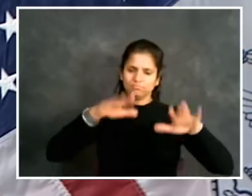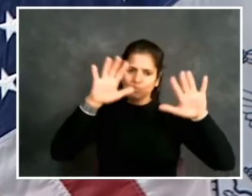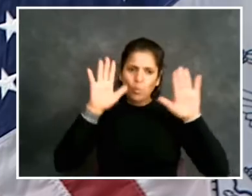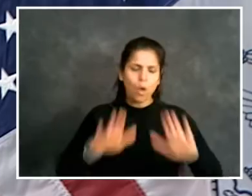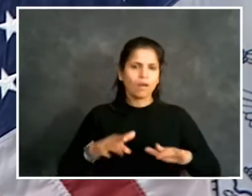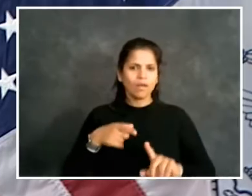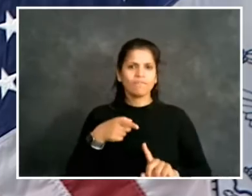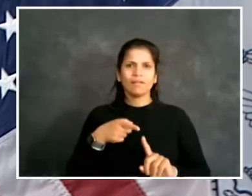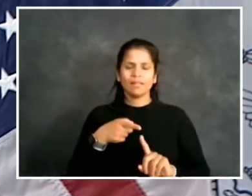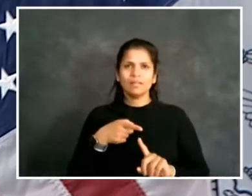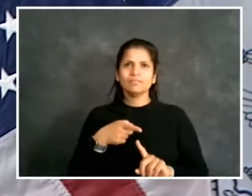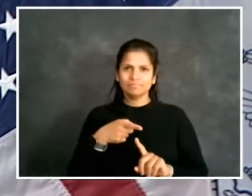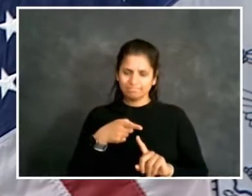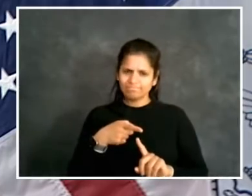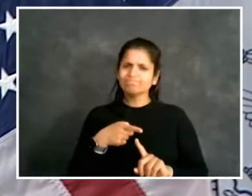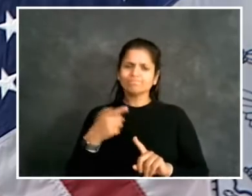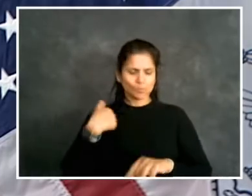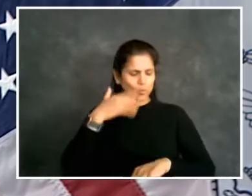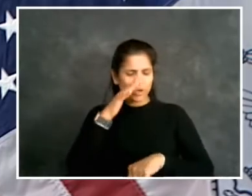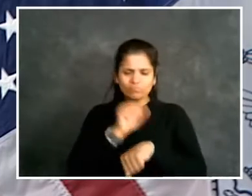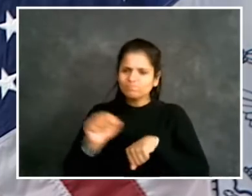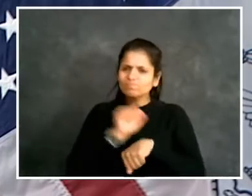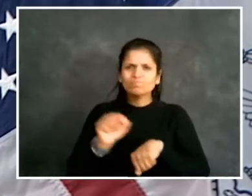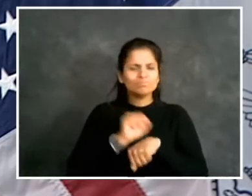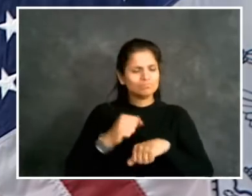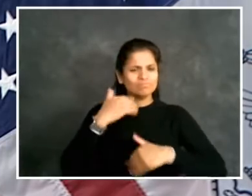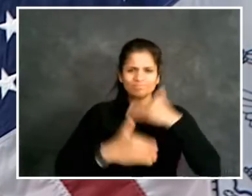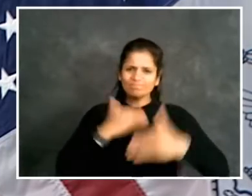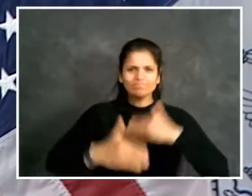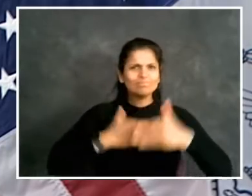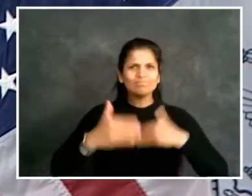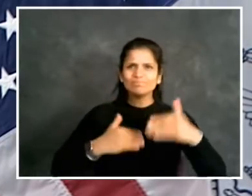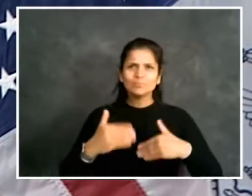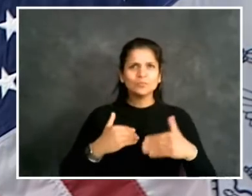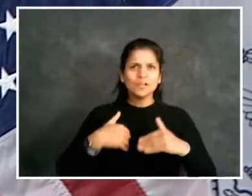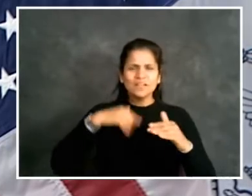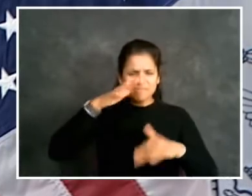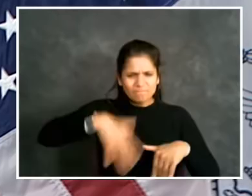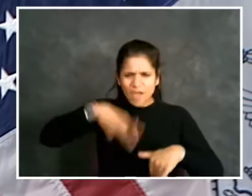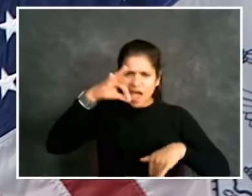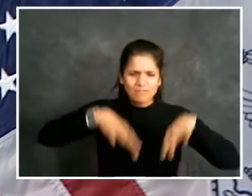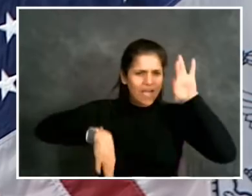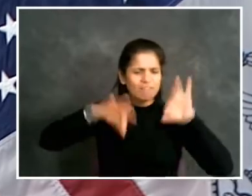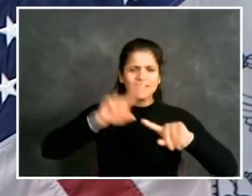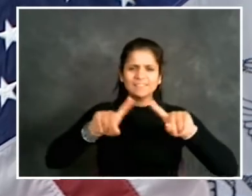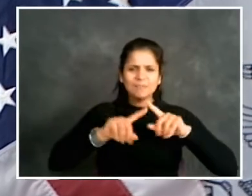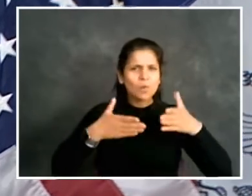That's who we are. And we'll find a way to a better day in this city. Thank you, everybody.